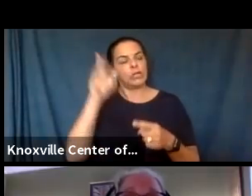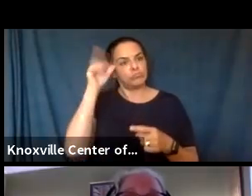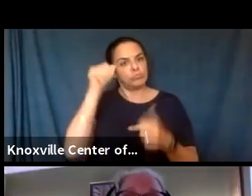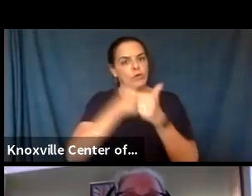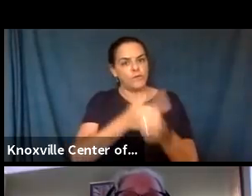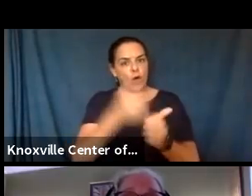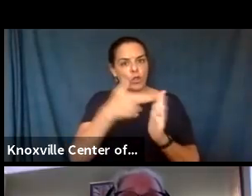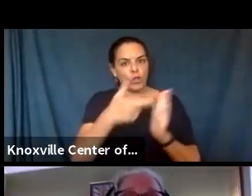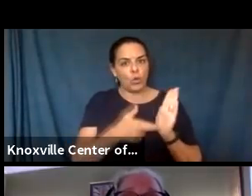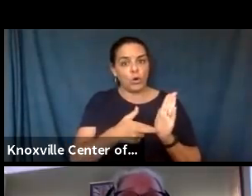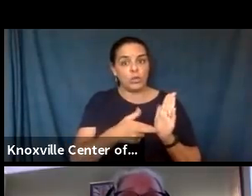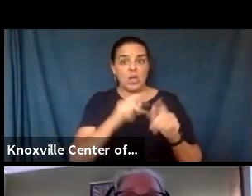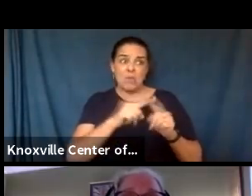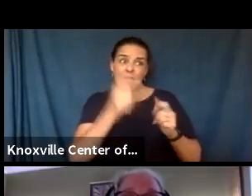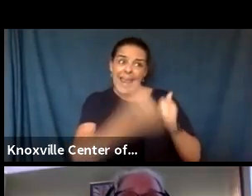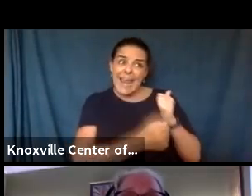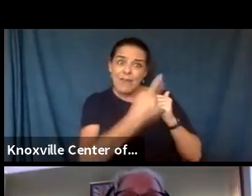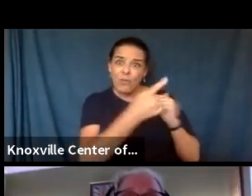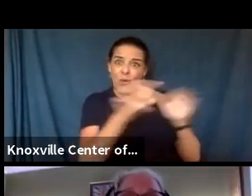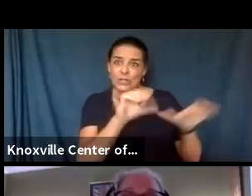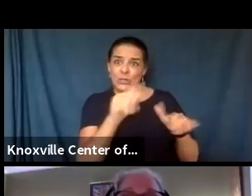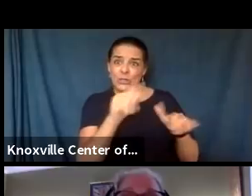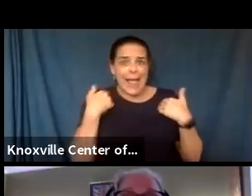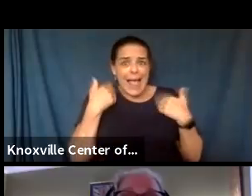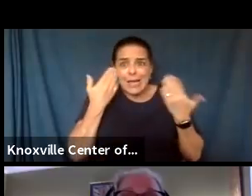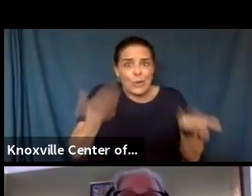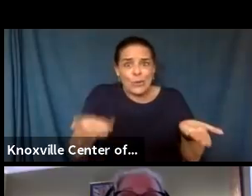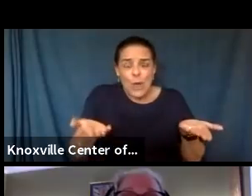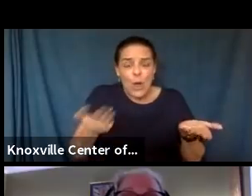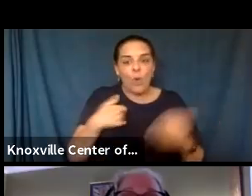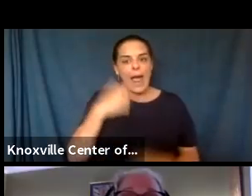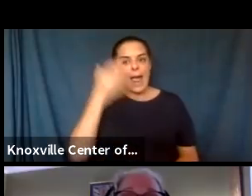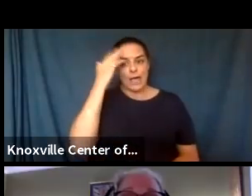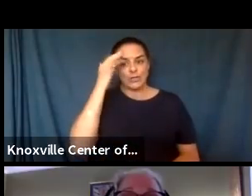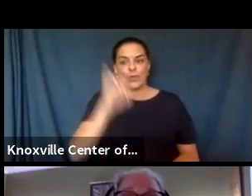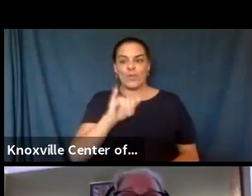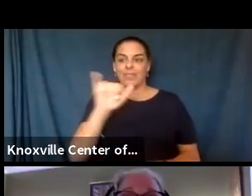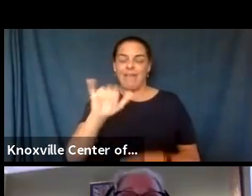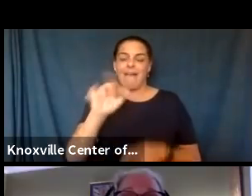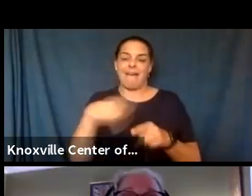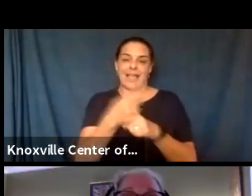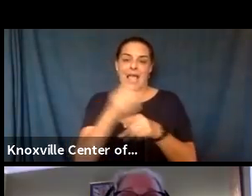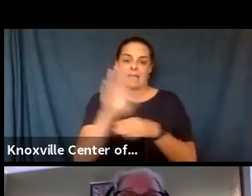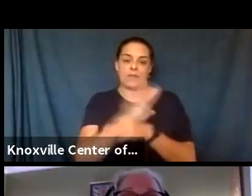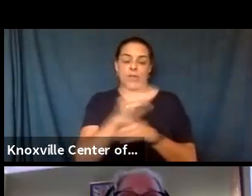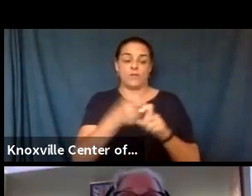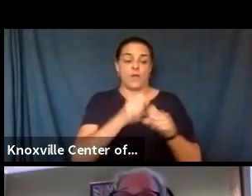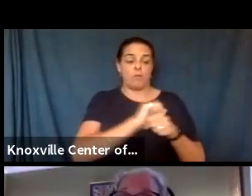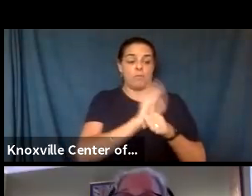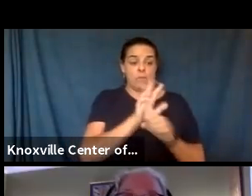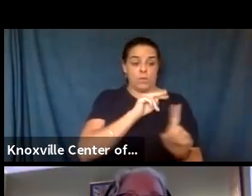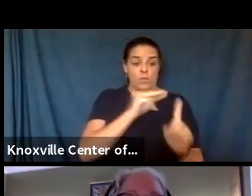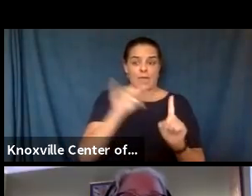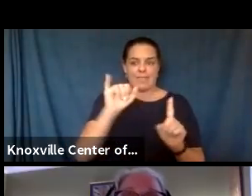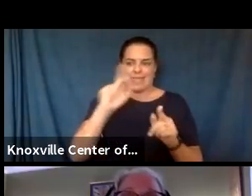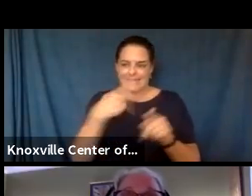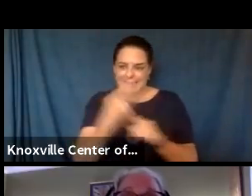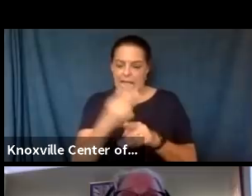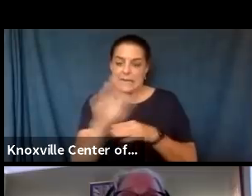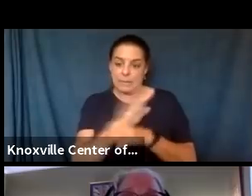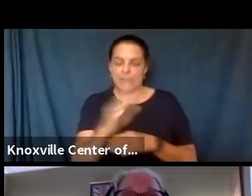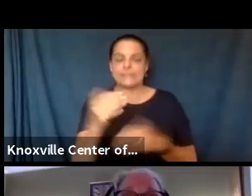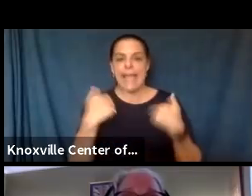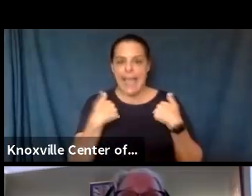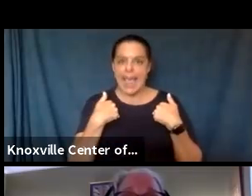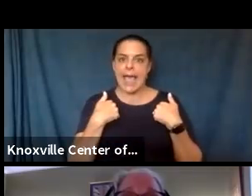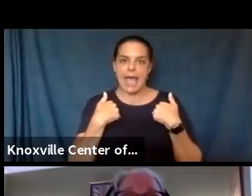I don't know that everybody is doing this. I just know that this type of business from a COVID-19 perspective has inherent risk.